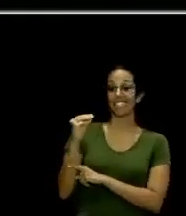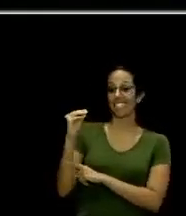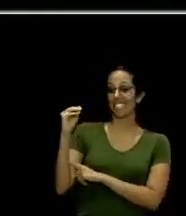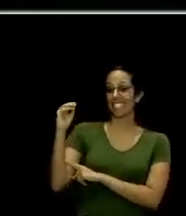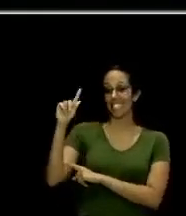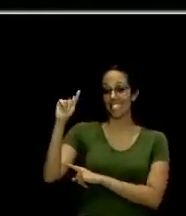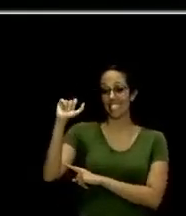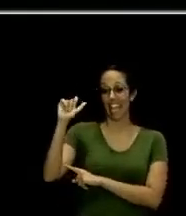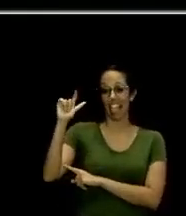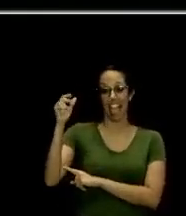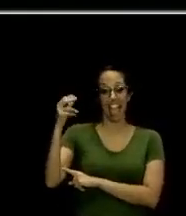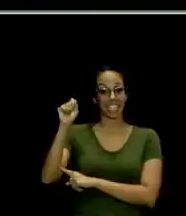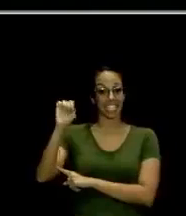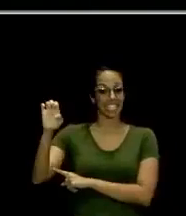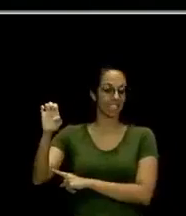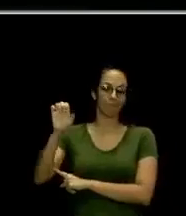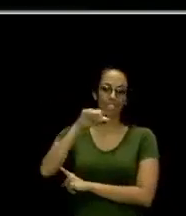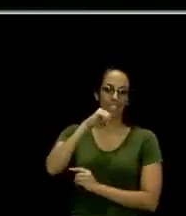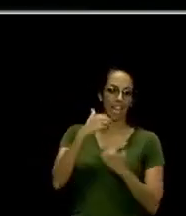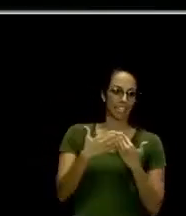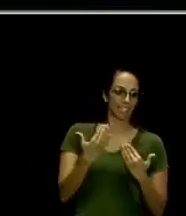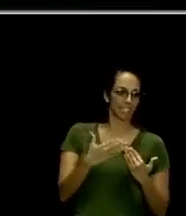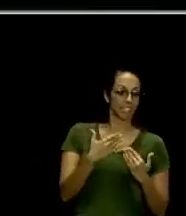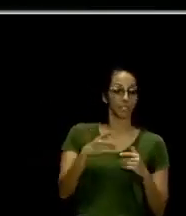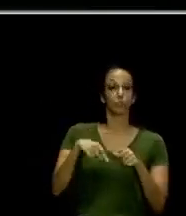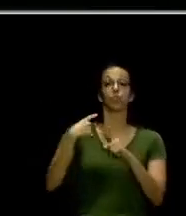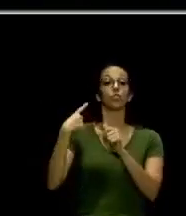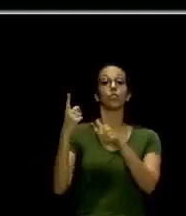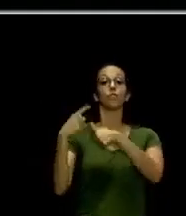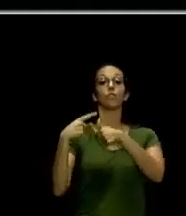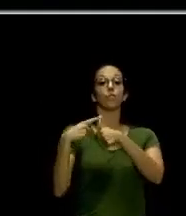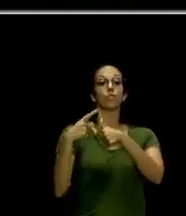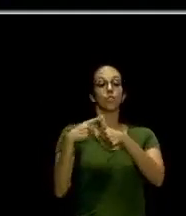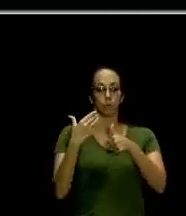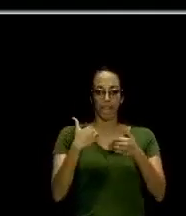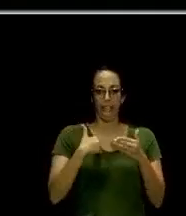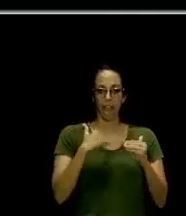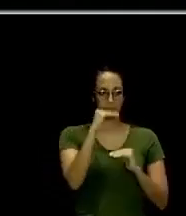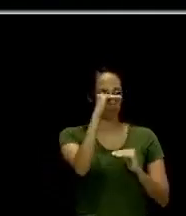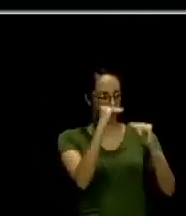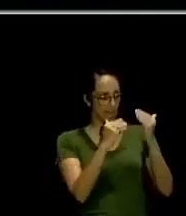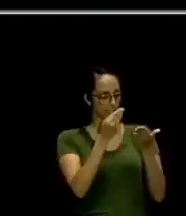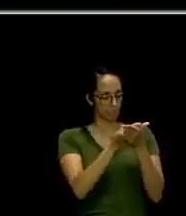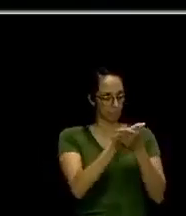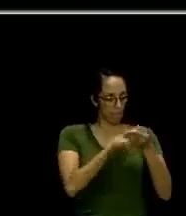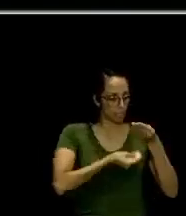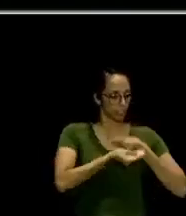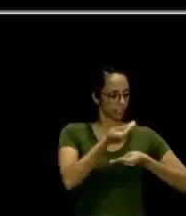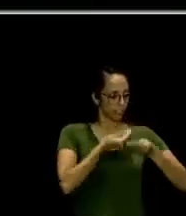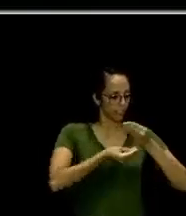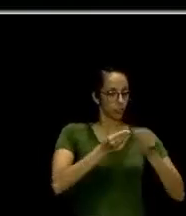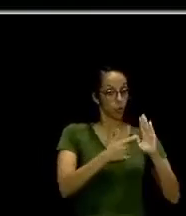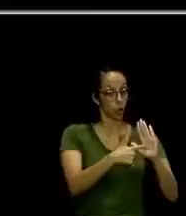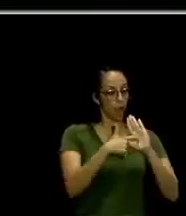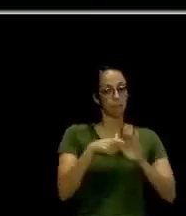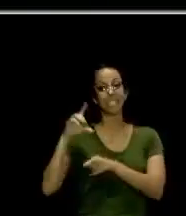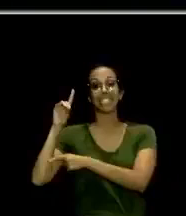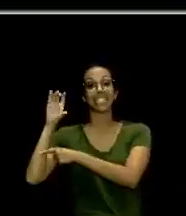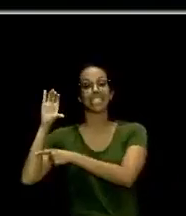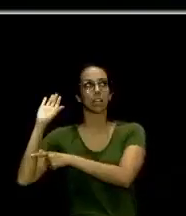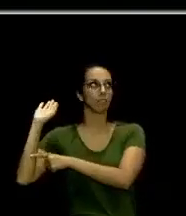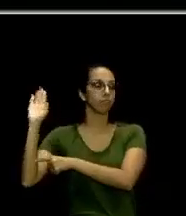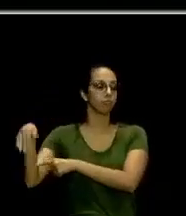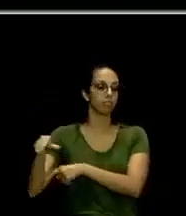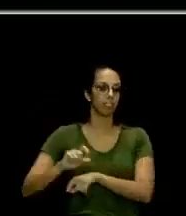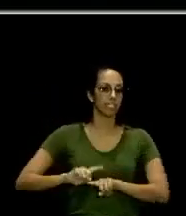And first of all, on the positive side, we have a balanced budget. requirement, unlike DC, but that's another